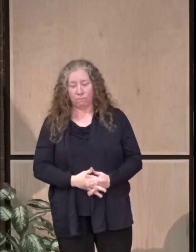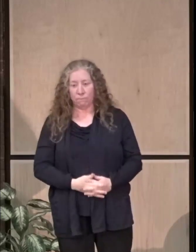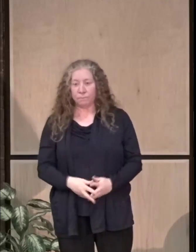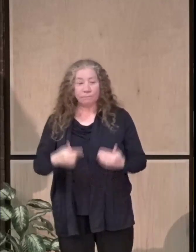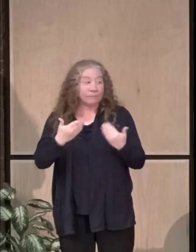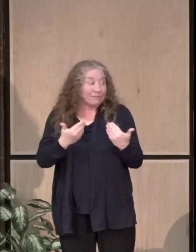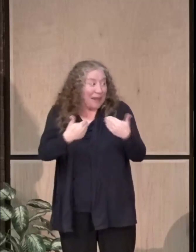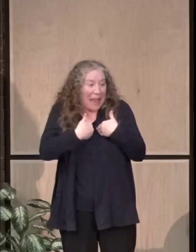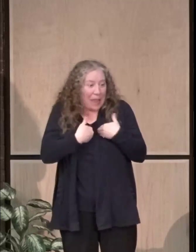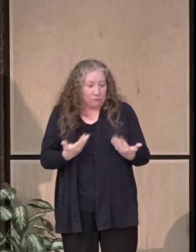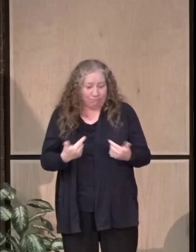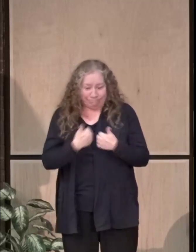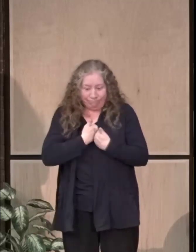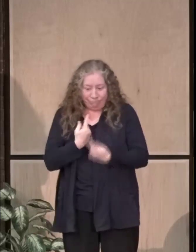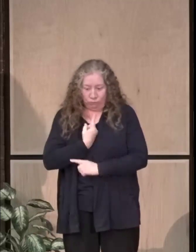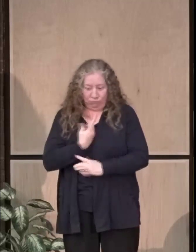I cannot,